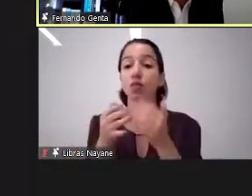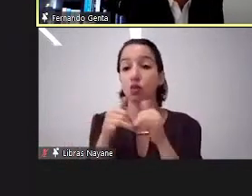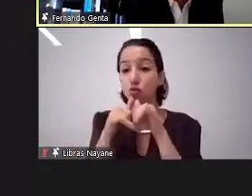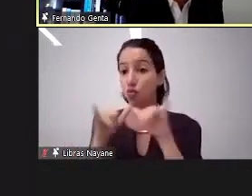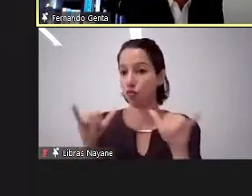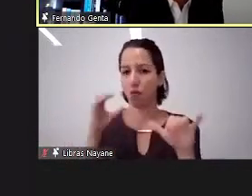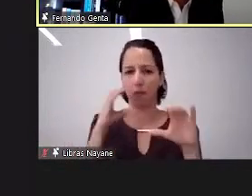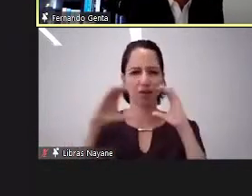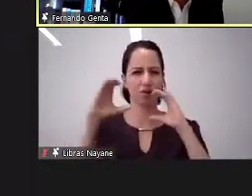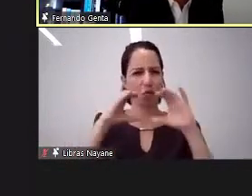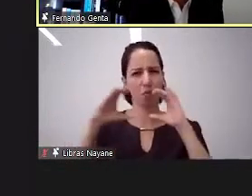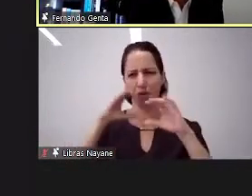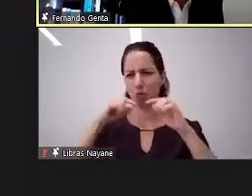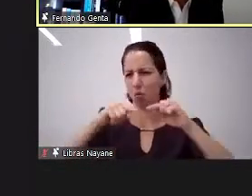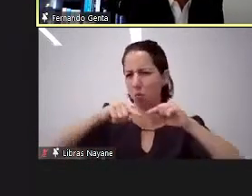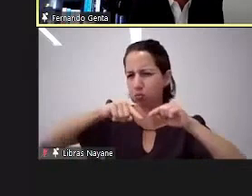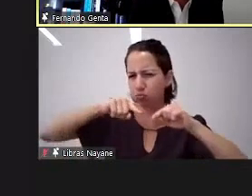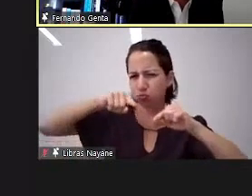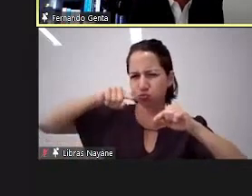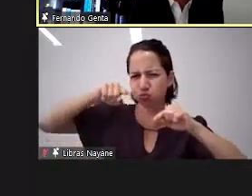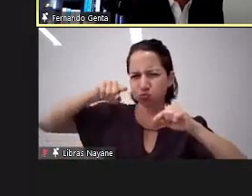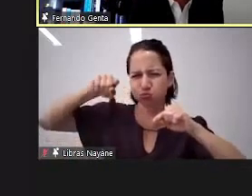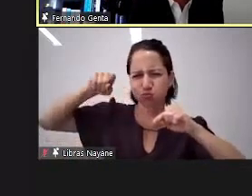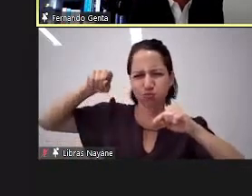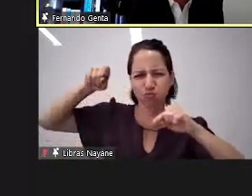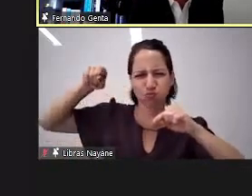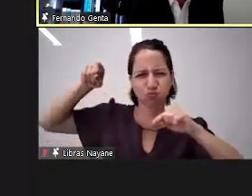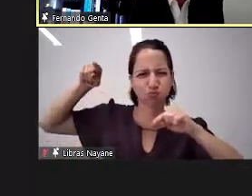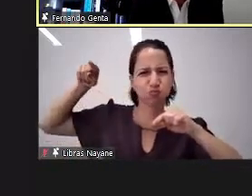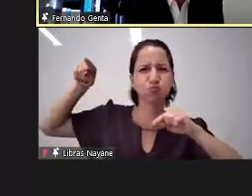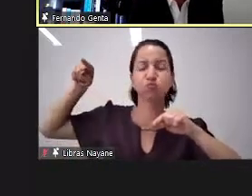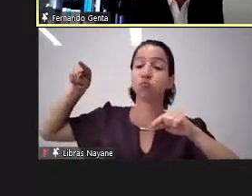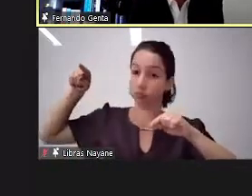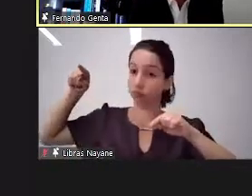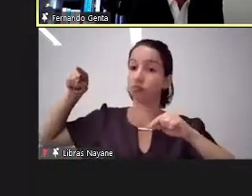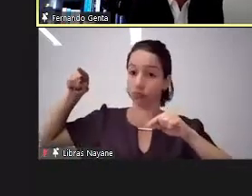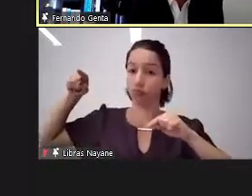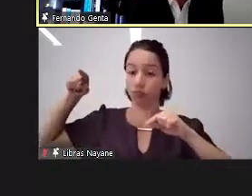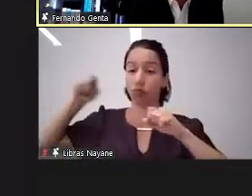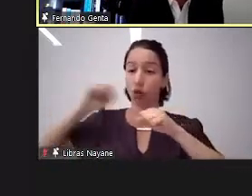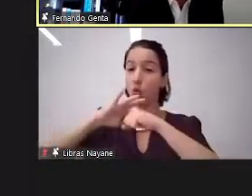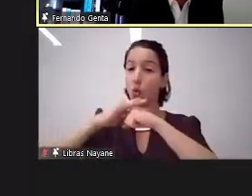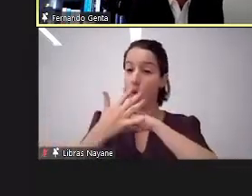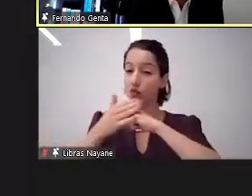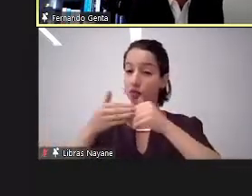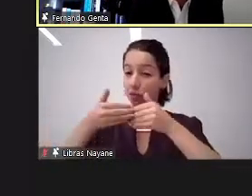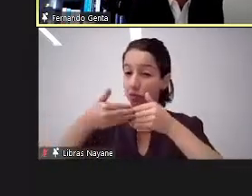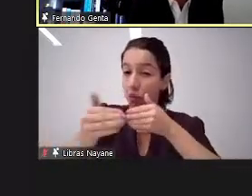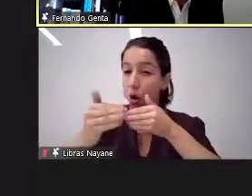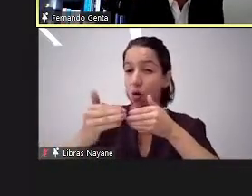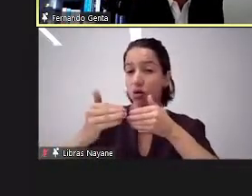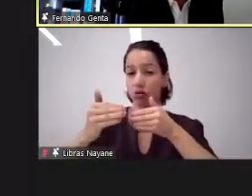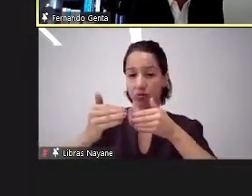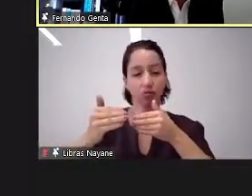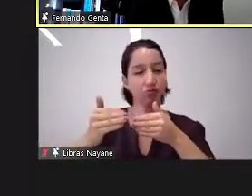services for information and communication will trigger the growth, still growing a lot.